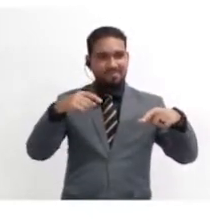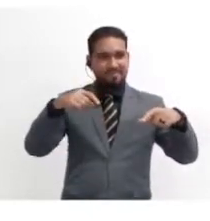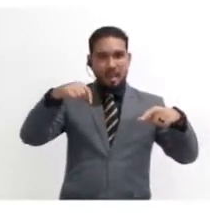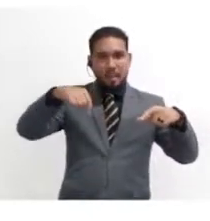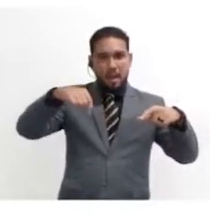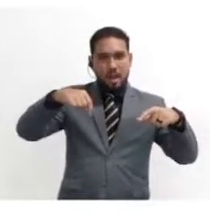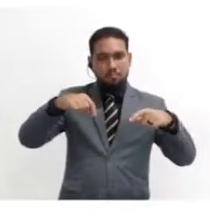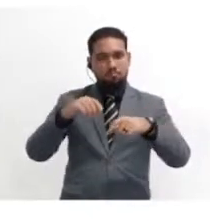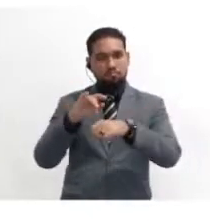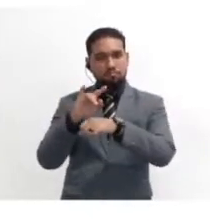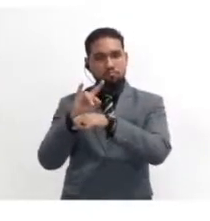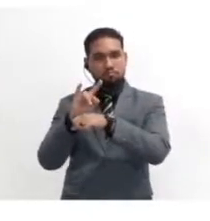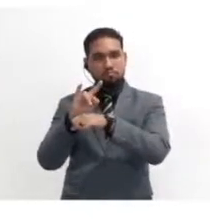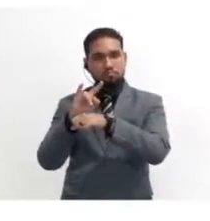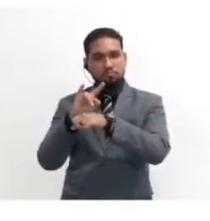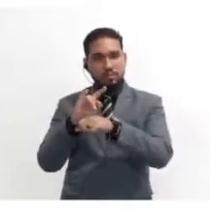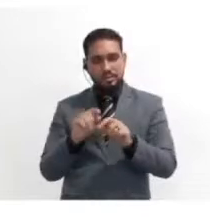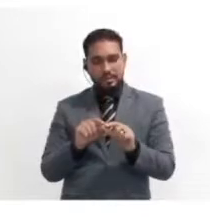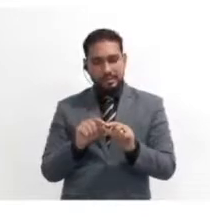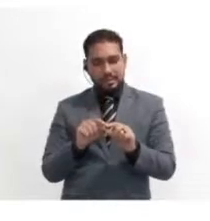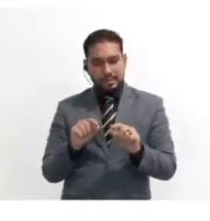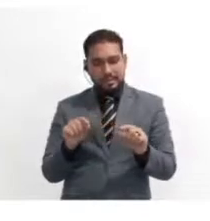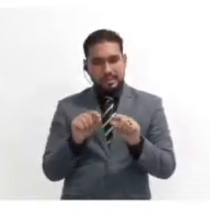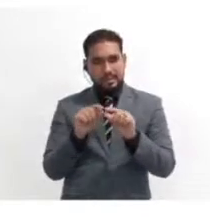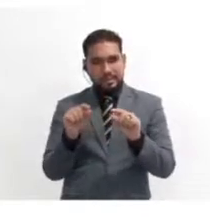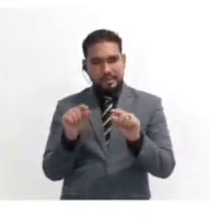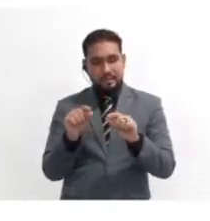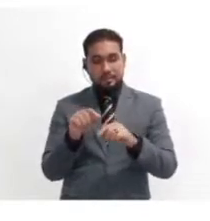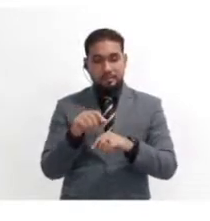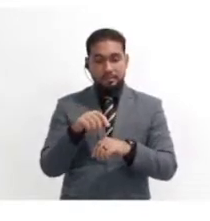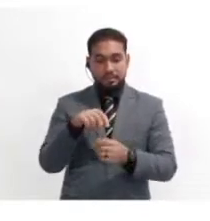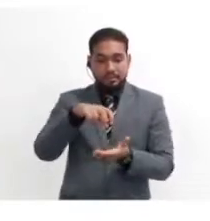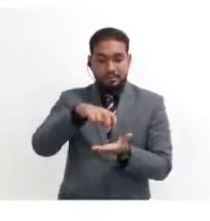the core, and obviously the chips are on top.